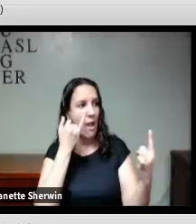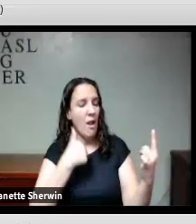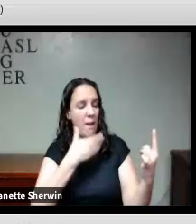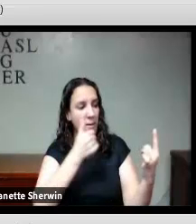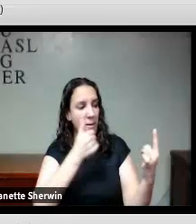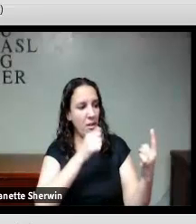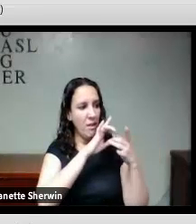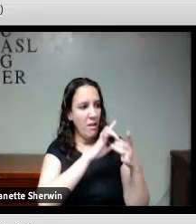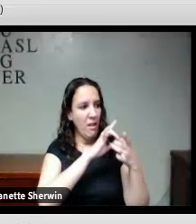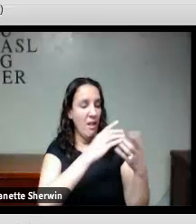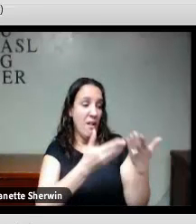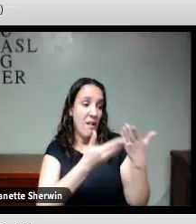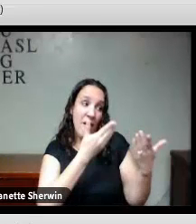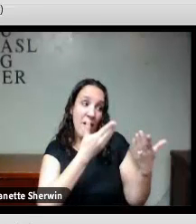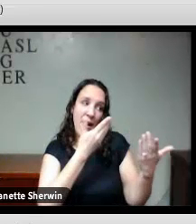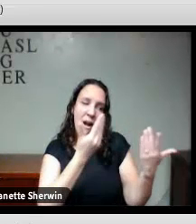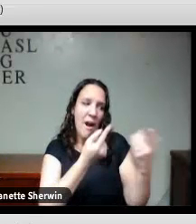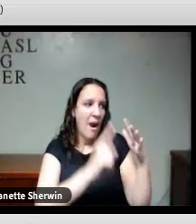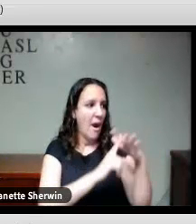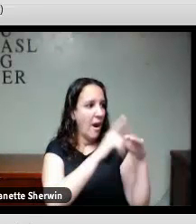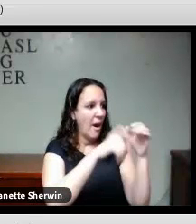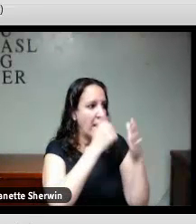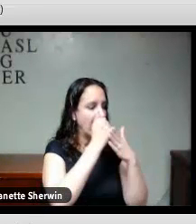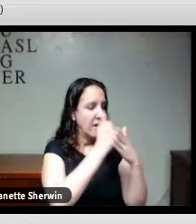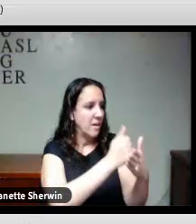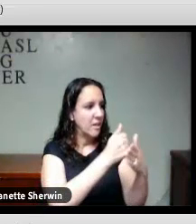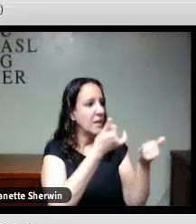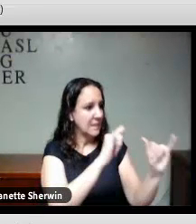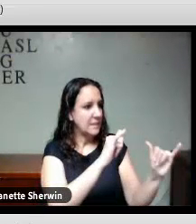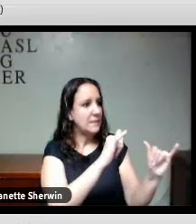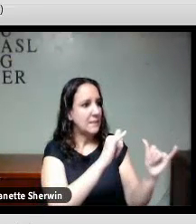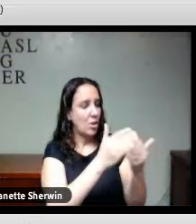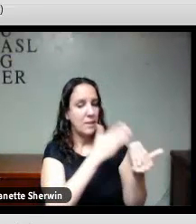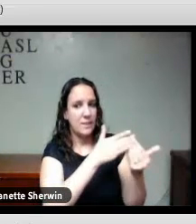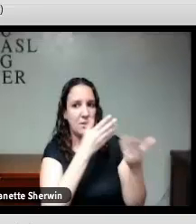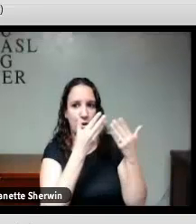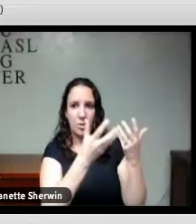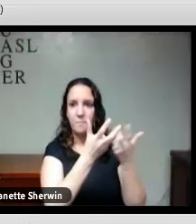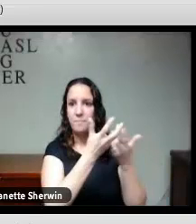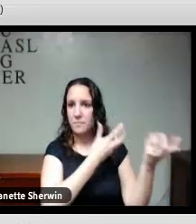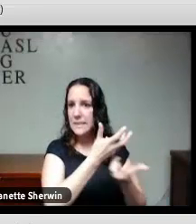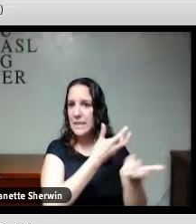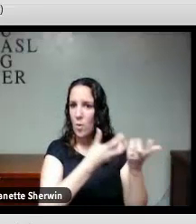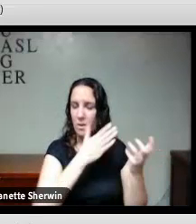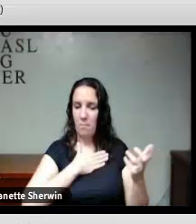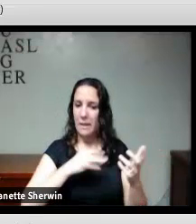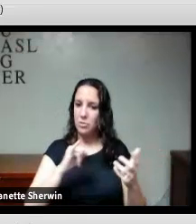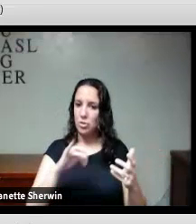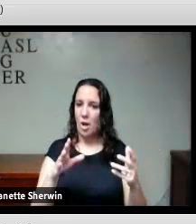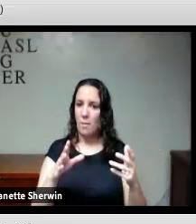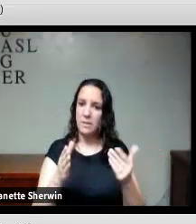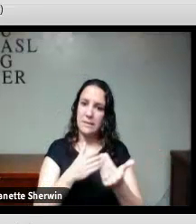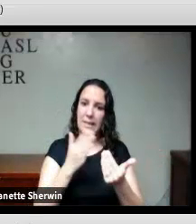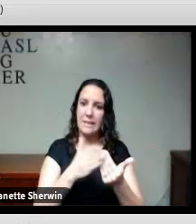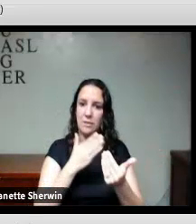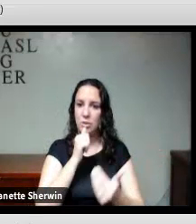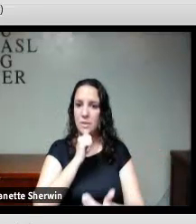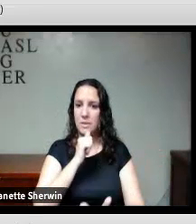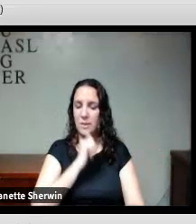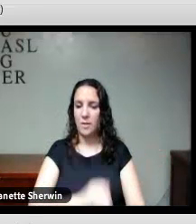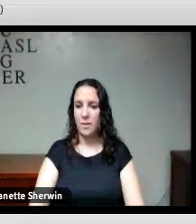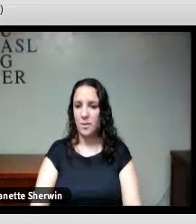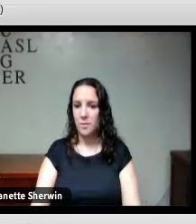something might crop up that you have to deal with, it still makes life easier, doesn't it? It makes your job more enjoyable when you have that better relationship. And Joan said the person will